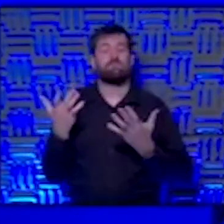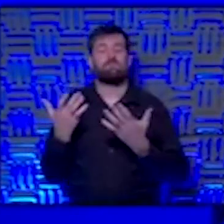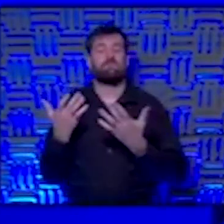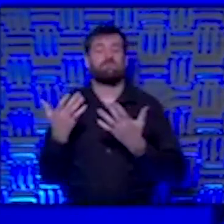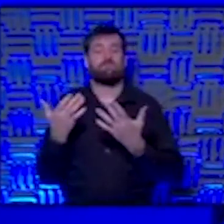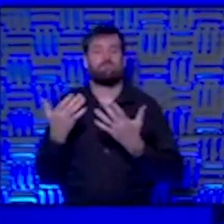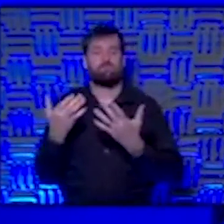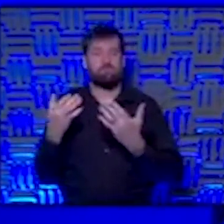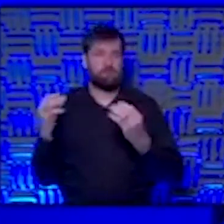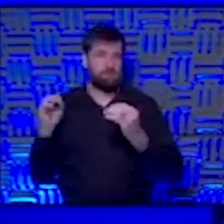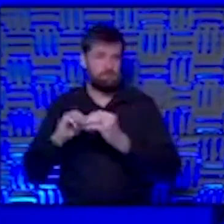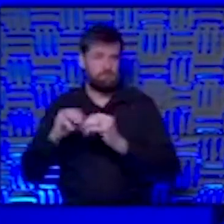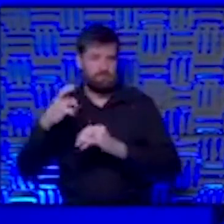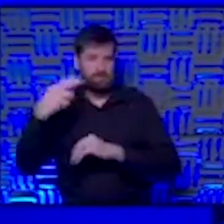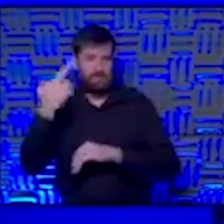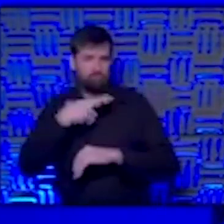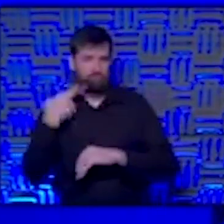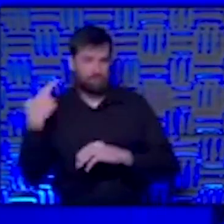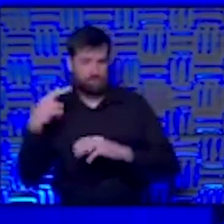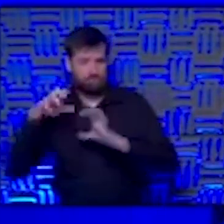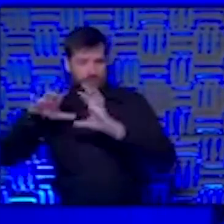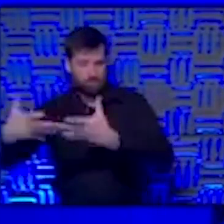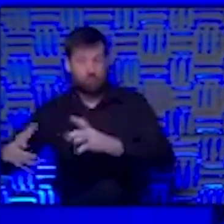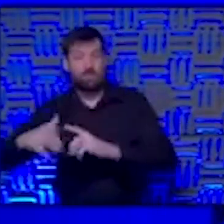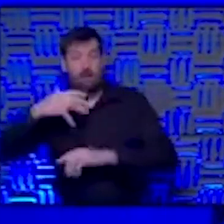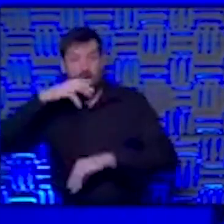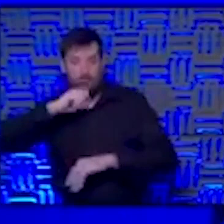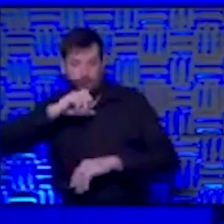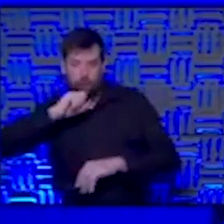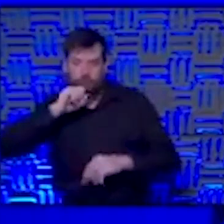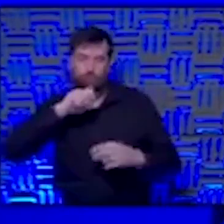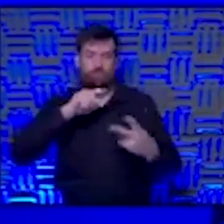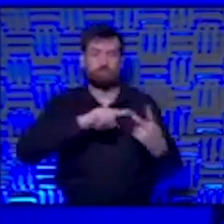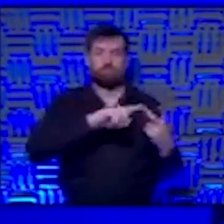in some of those higher risk categories, again, age, but we're talking about age